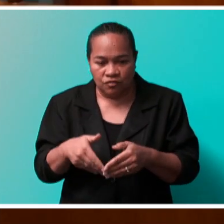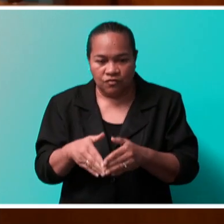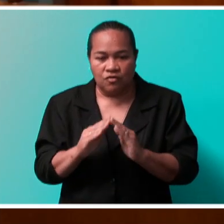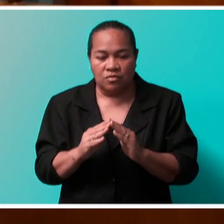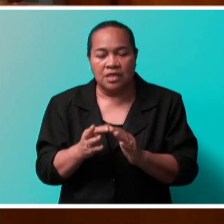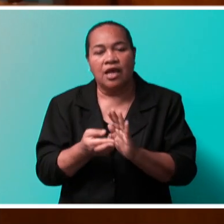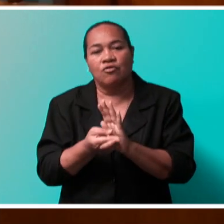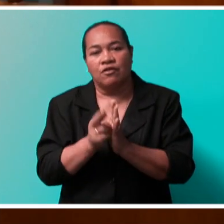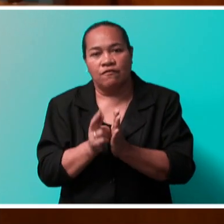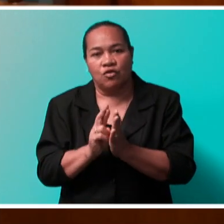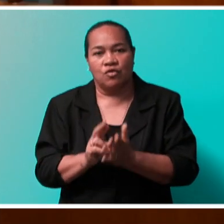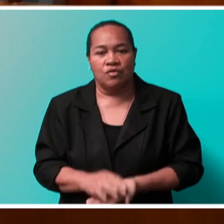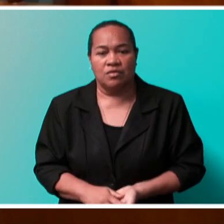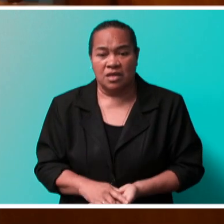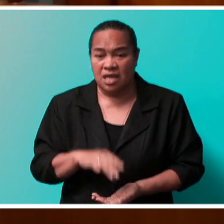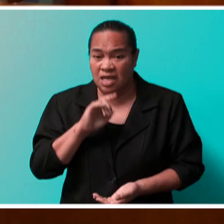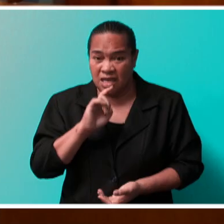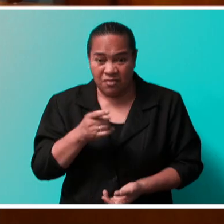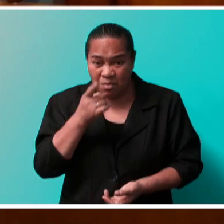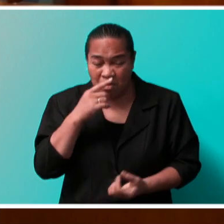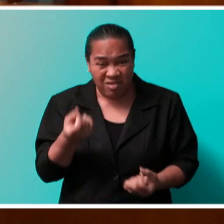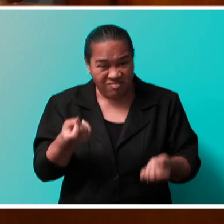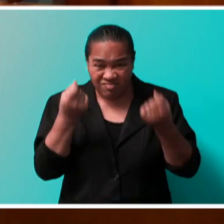review. Without that understanding,